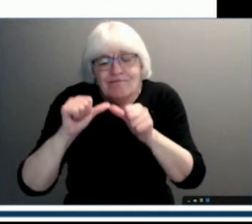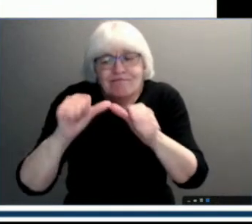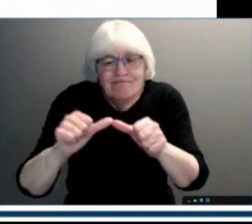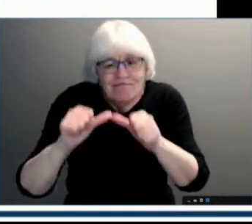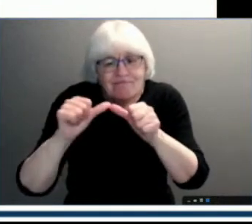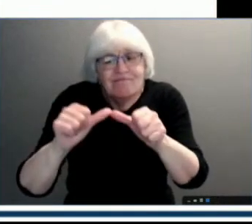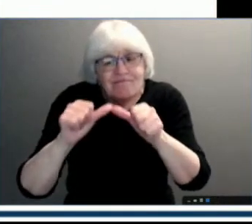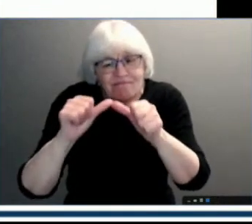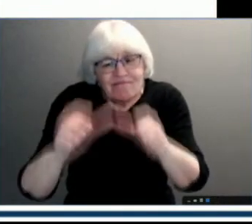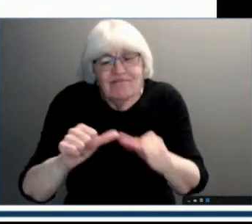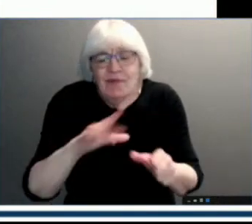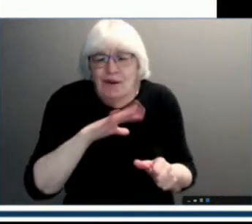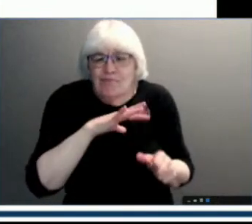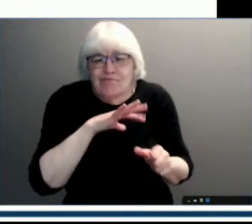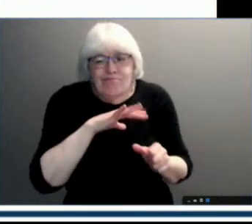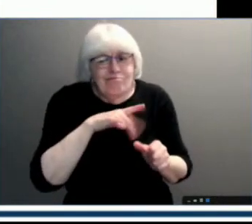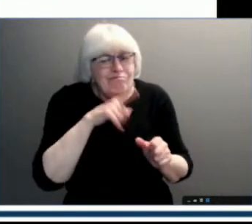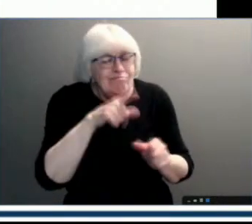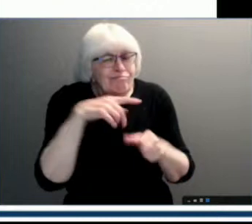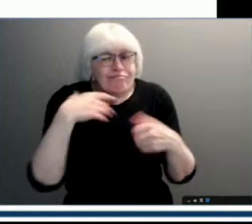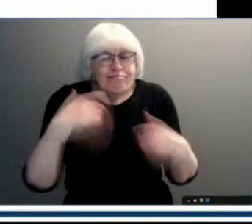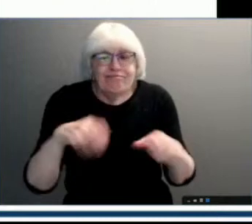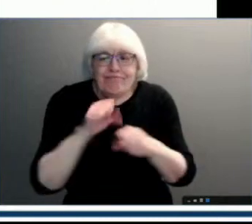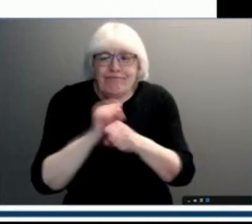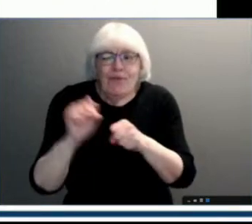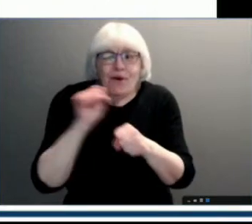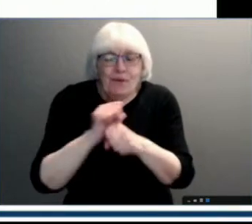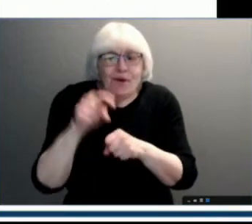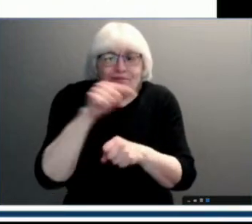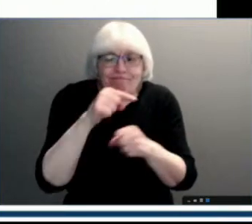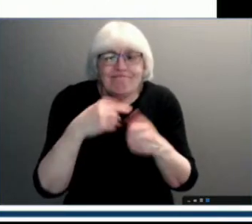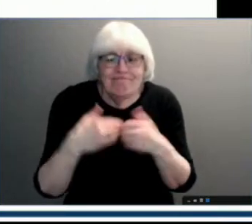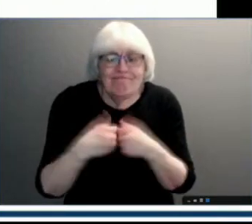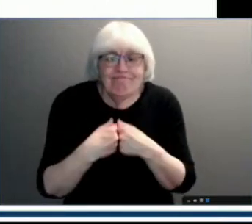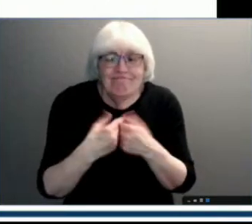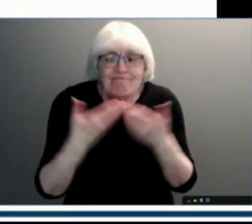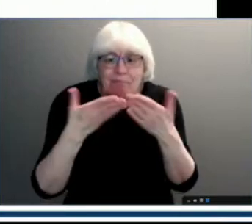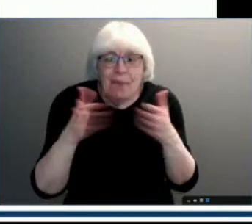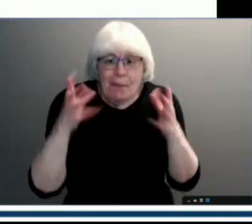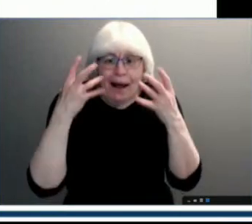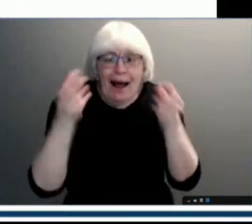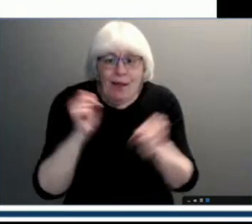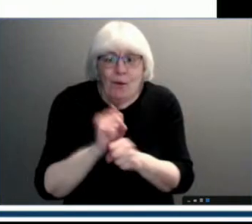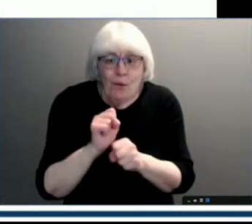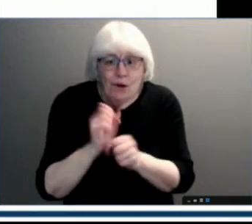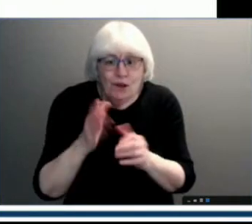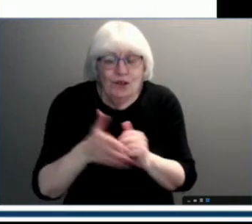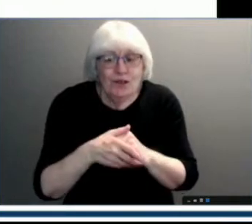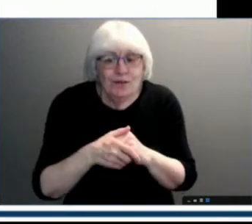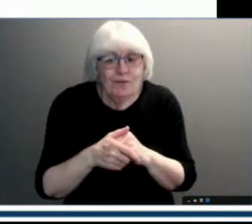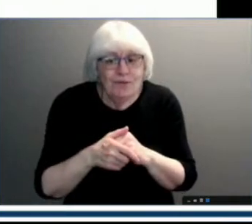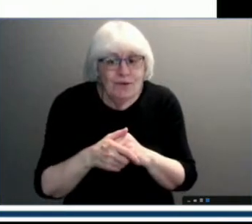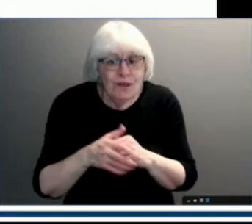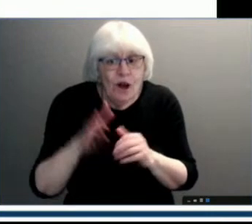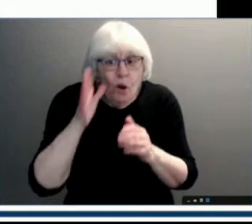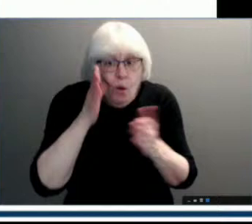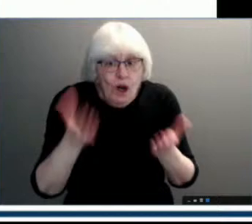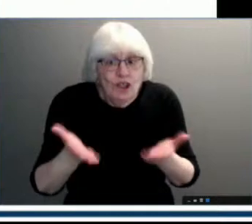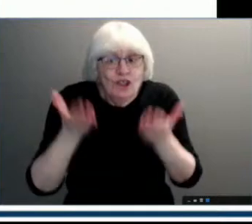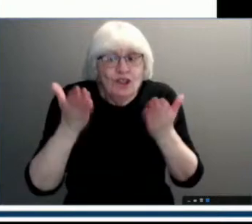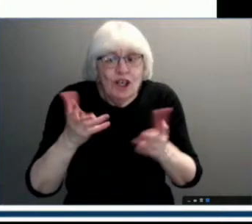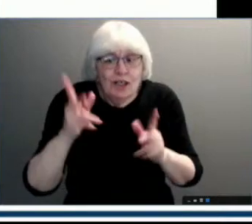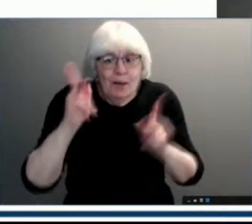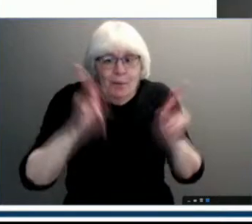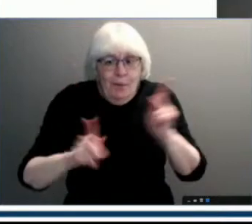question? Yes. Are we recommending to people to stay home for New Year's Eve? So